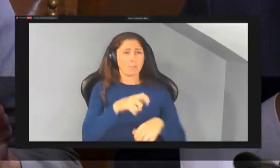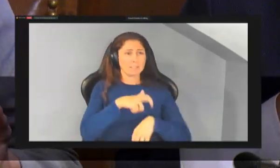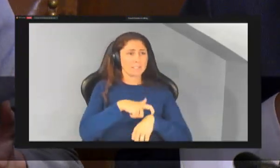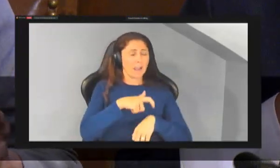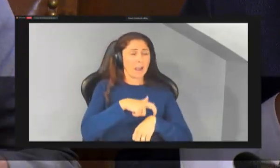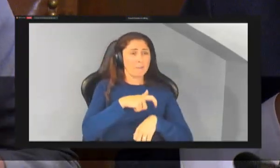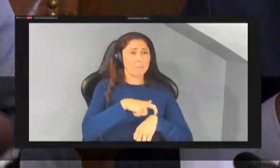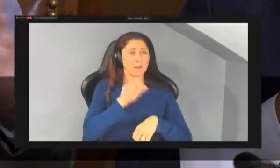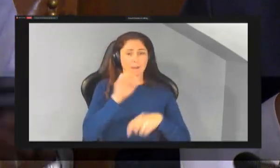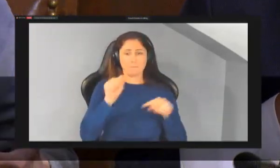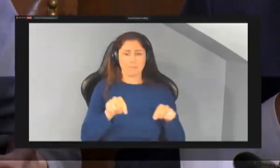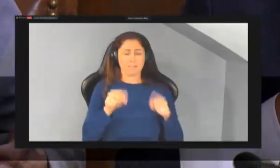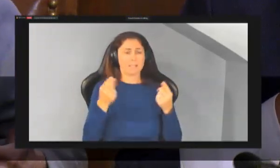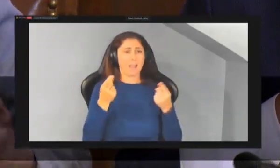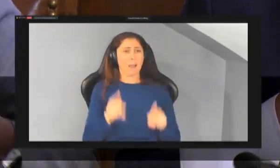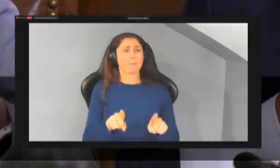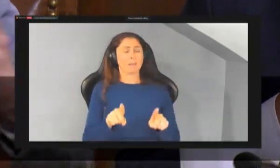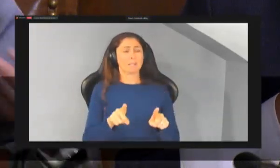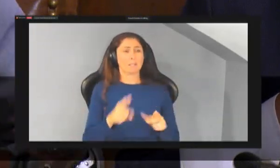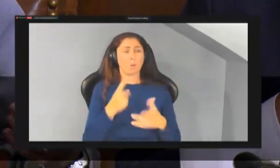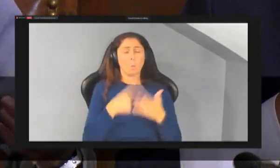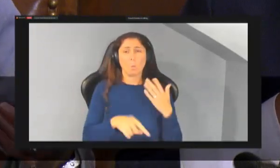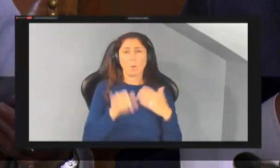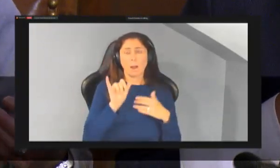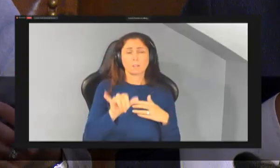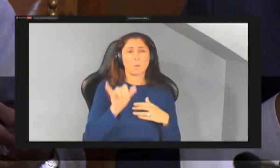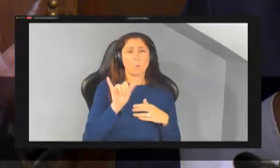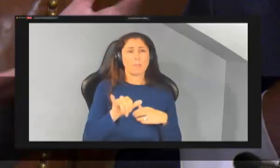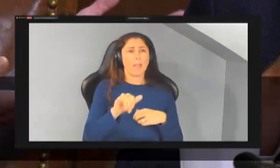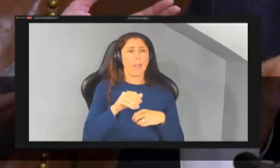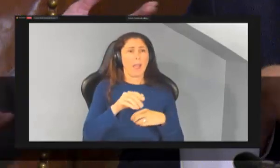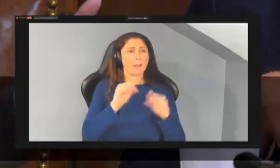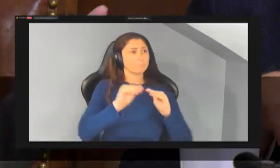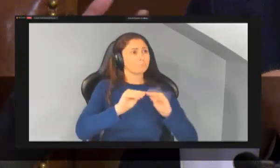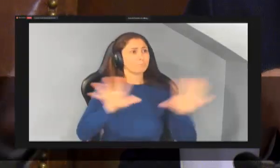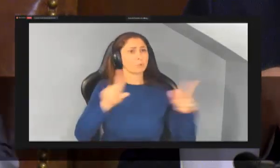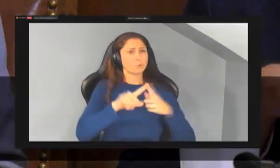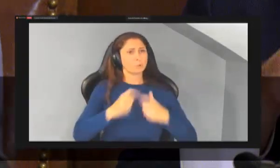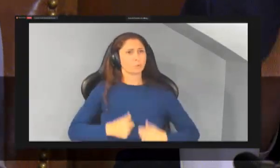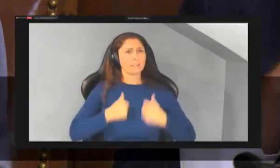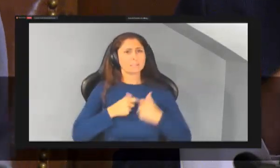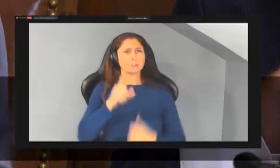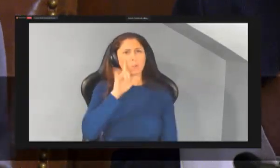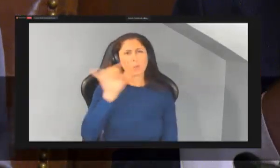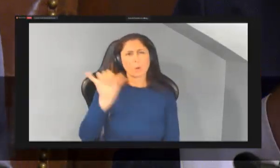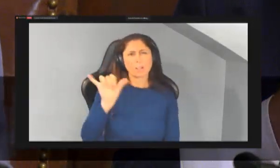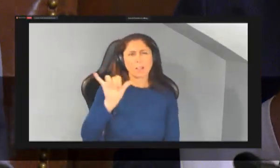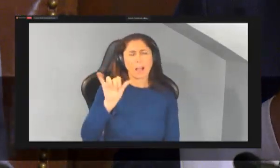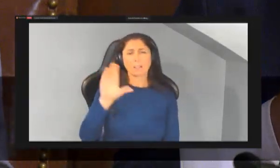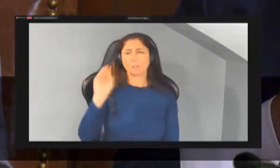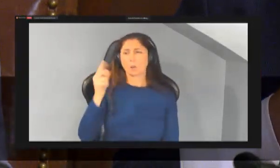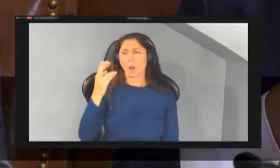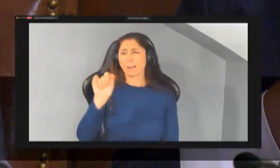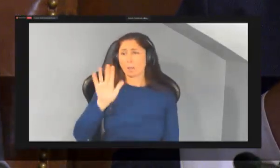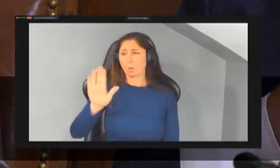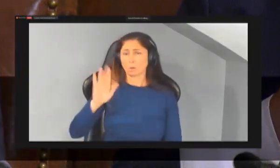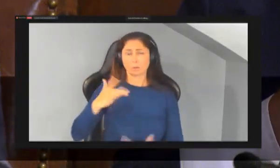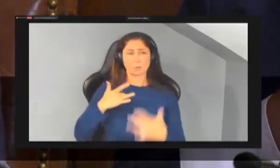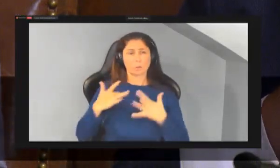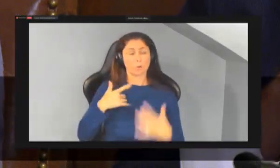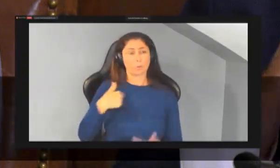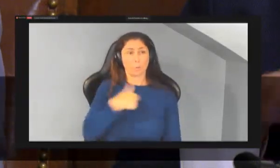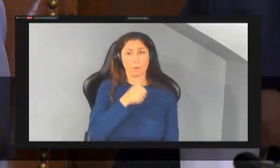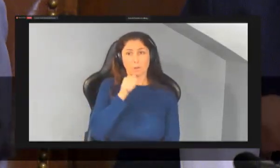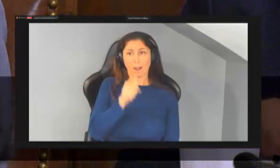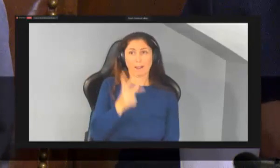this all happening, and what will the notification to residents look like, so that to, you know, Councilman Coghill's concern, we're not seeing